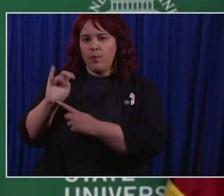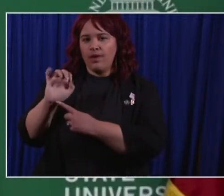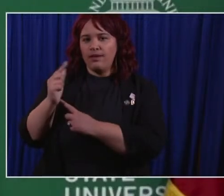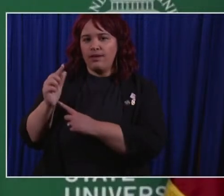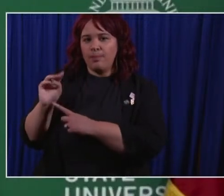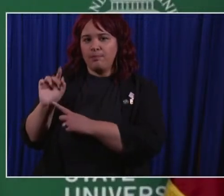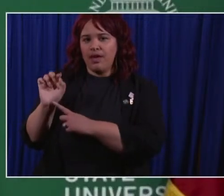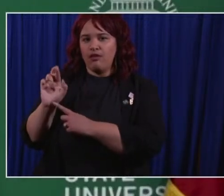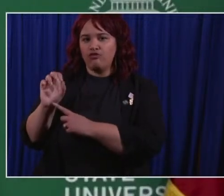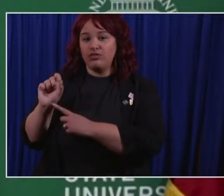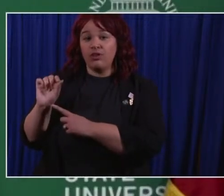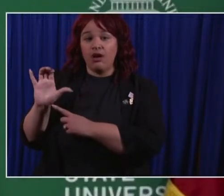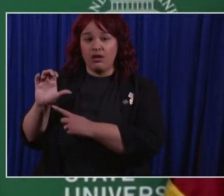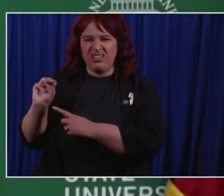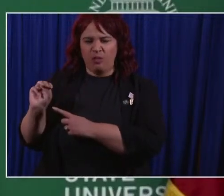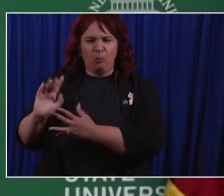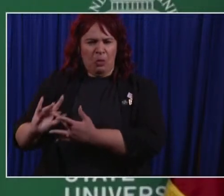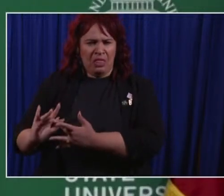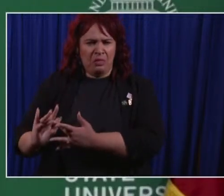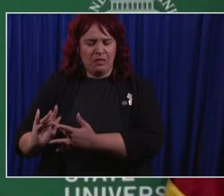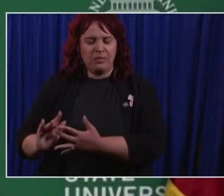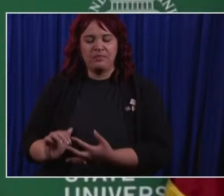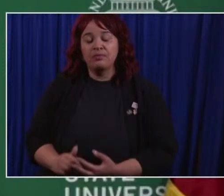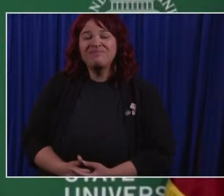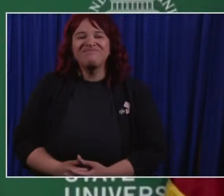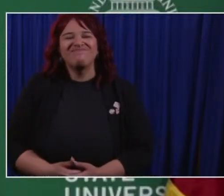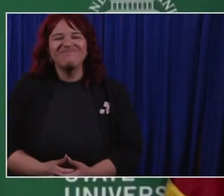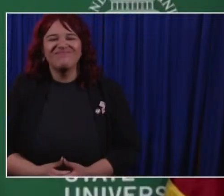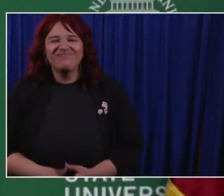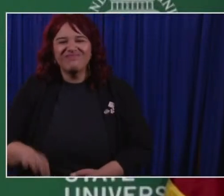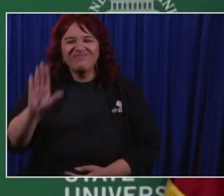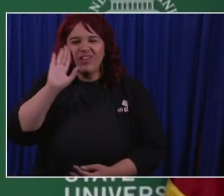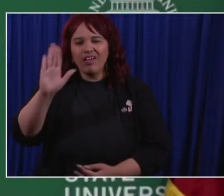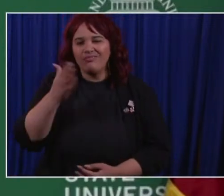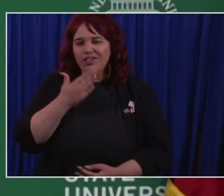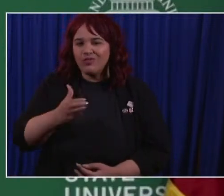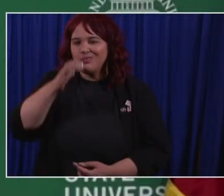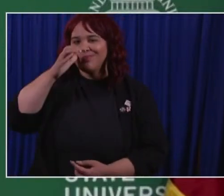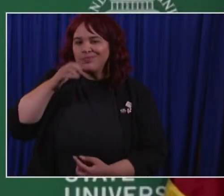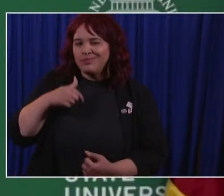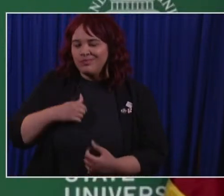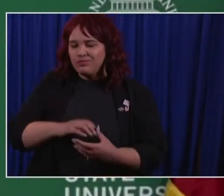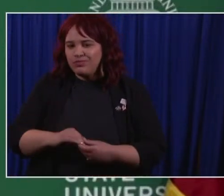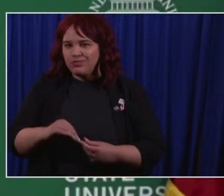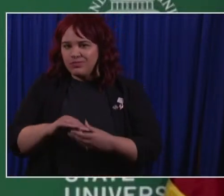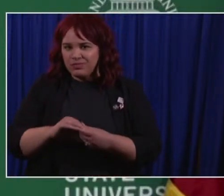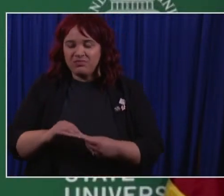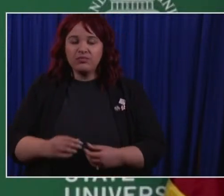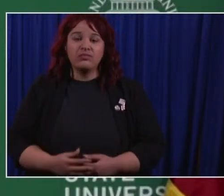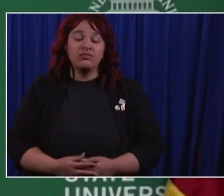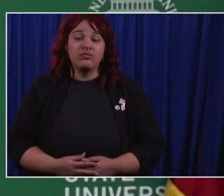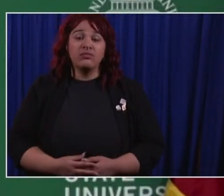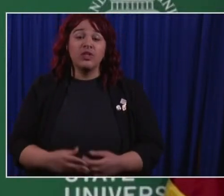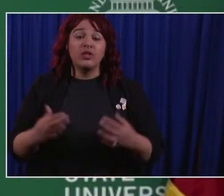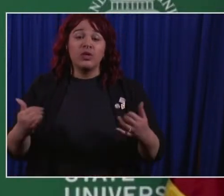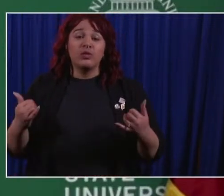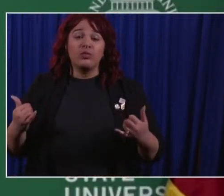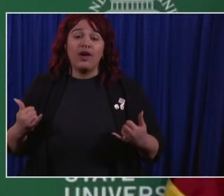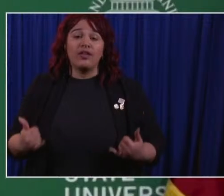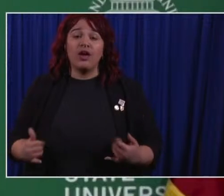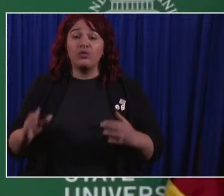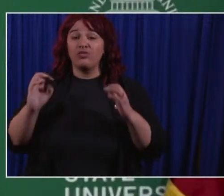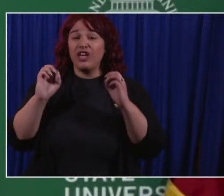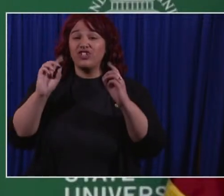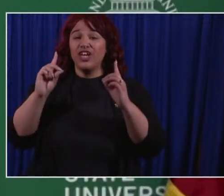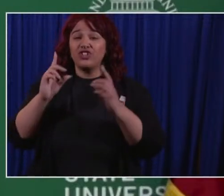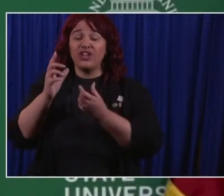Jess. Hi, Governor. Thanks for taking our questions today. Some state and local advocates, education advocates,